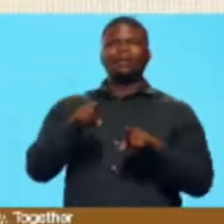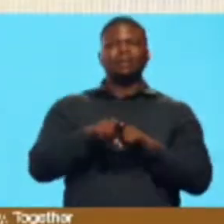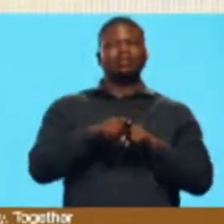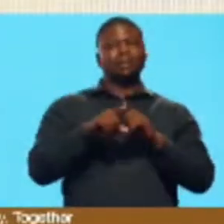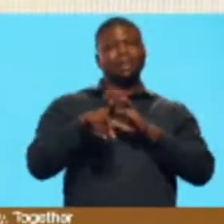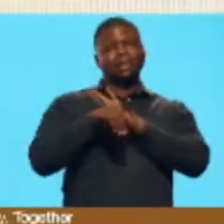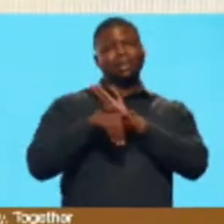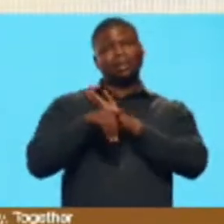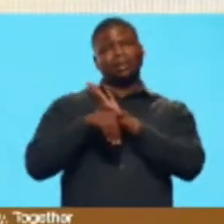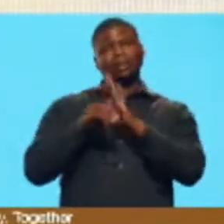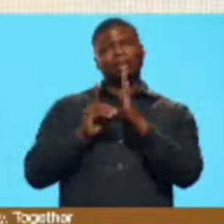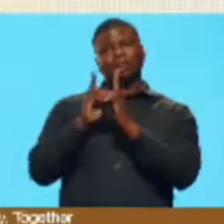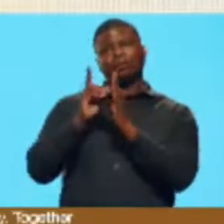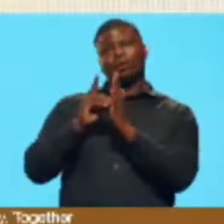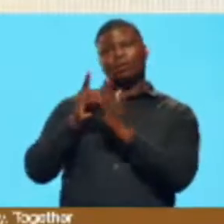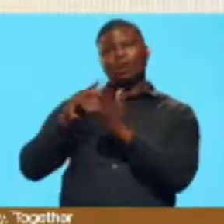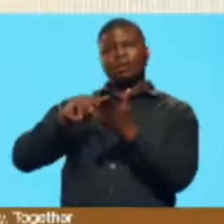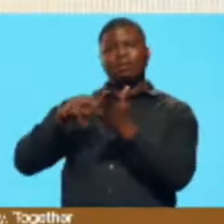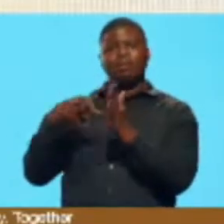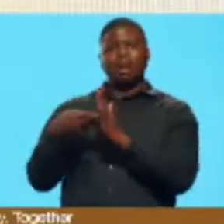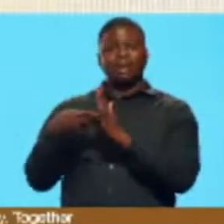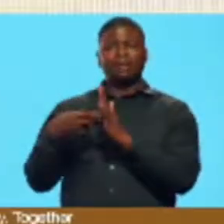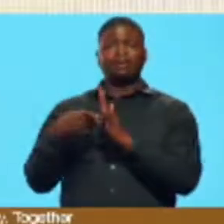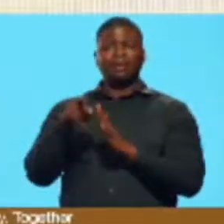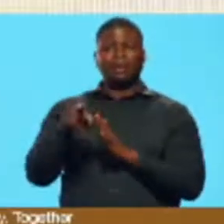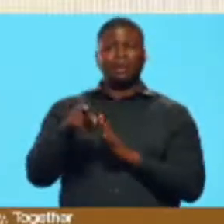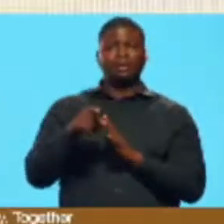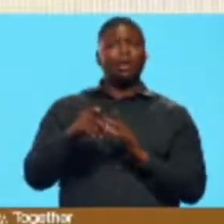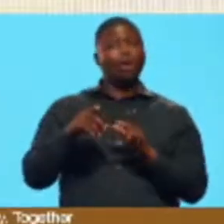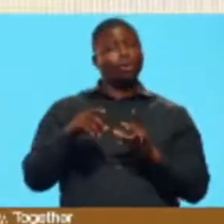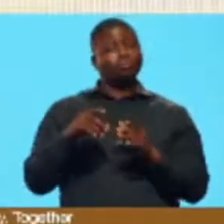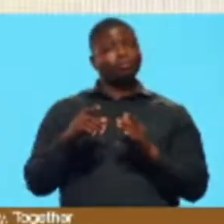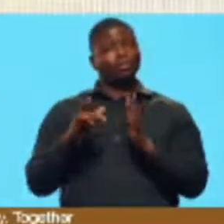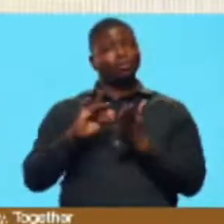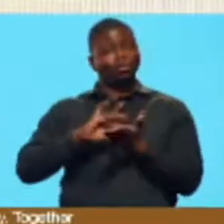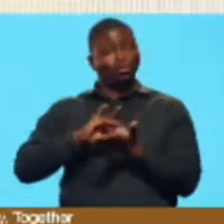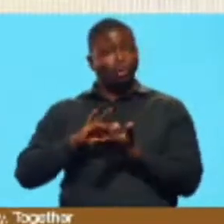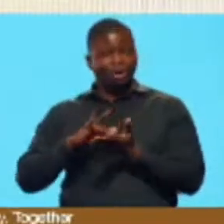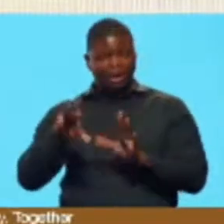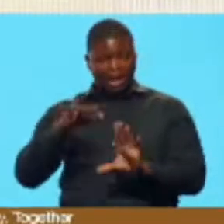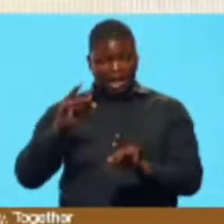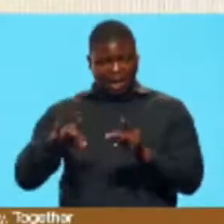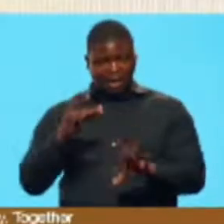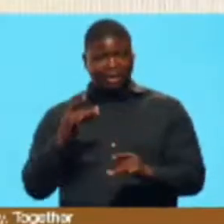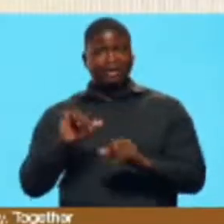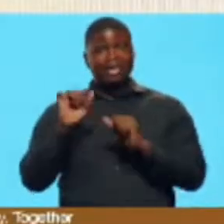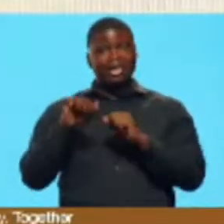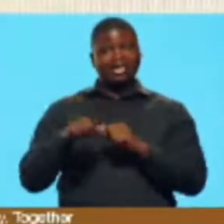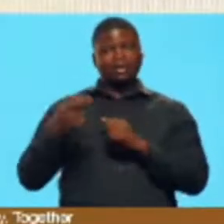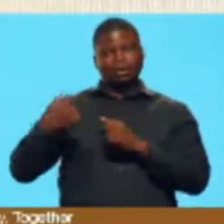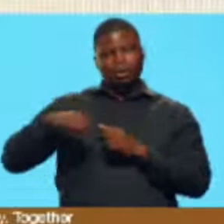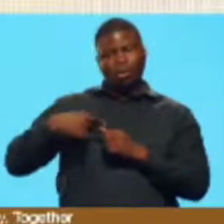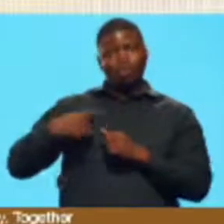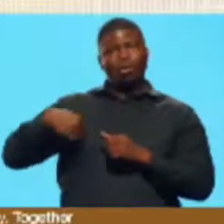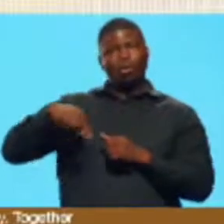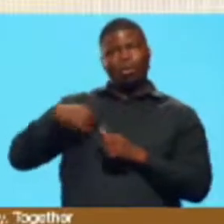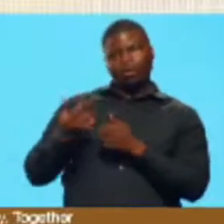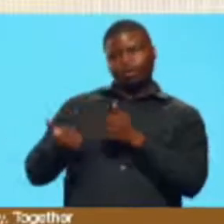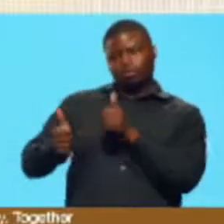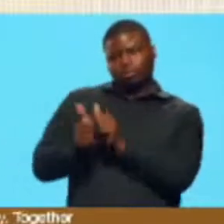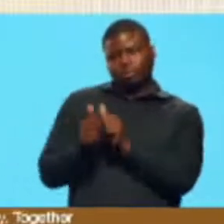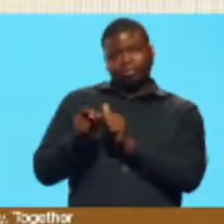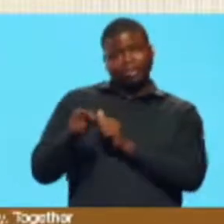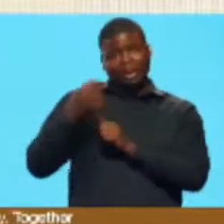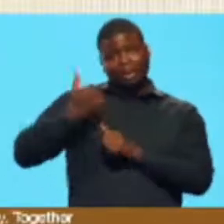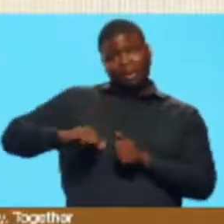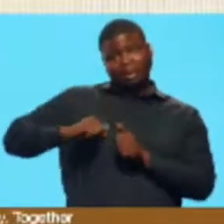plan, situational analysis, we are as population unit working with them to assist them